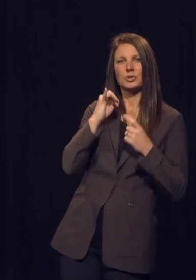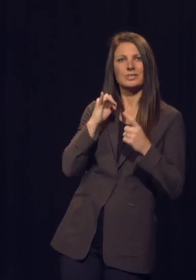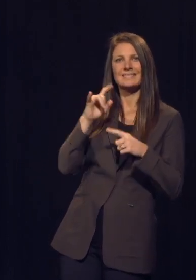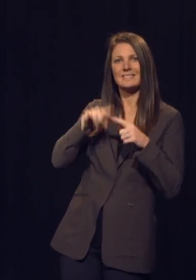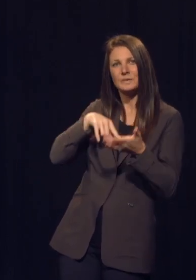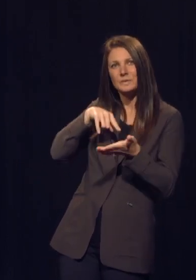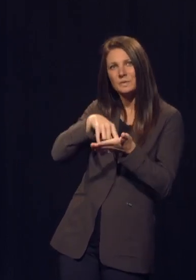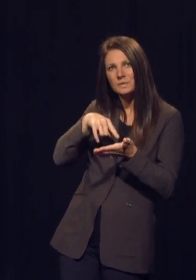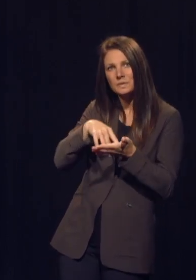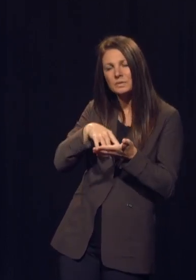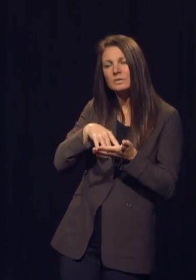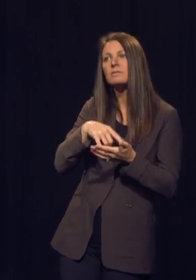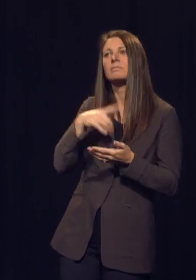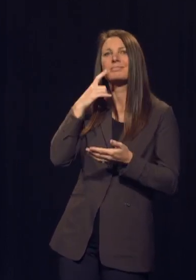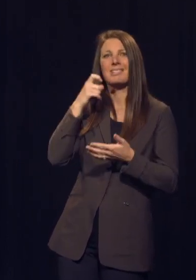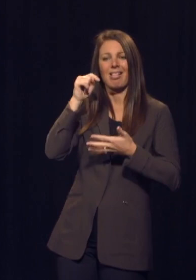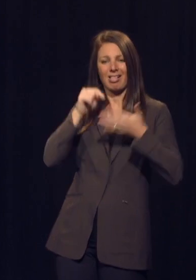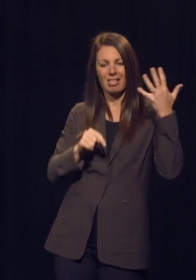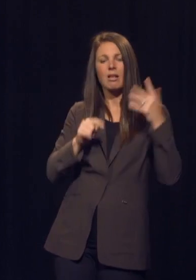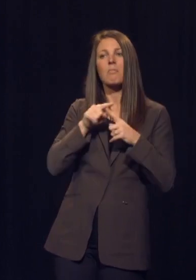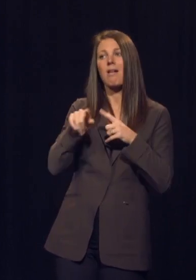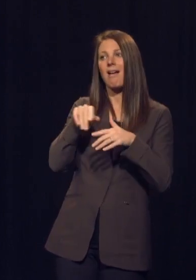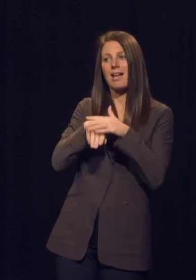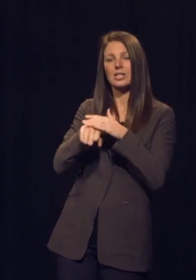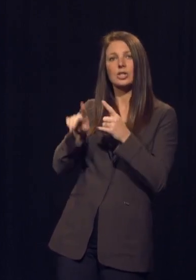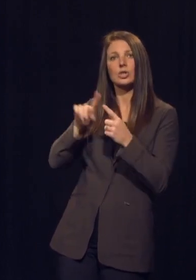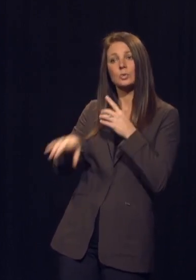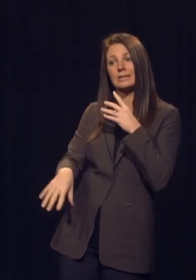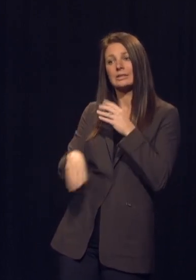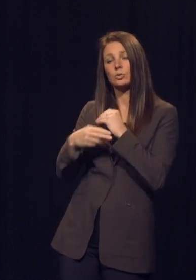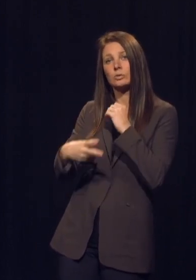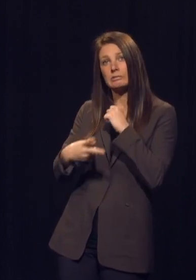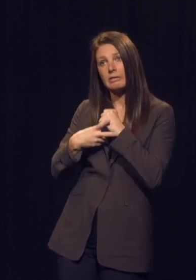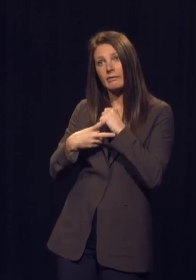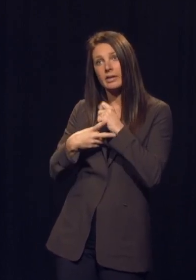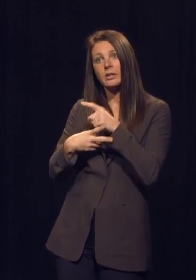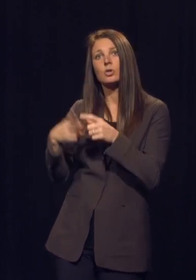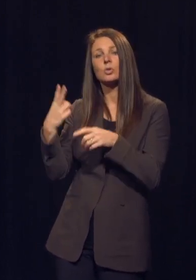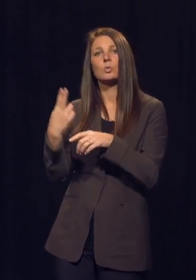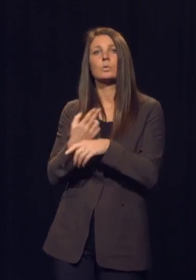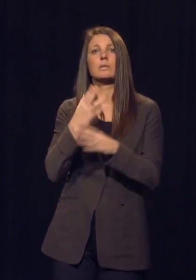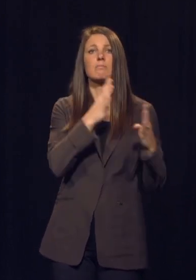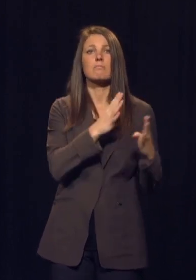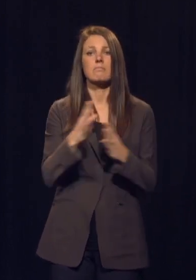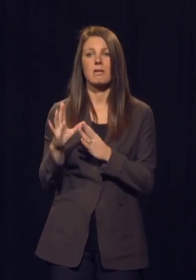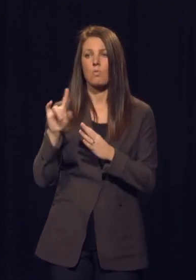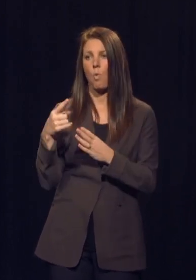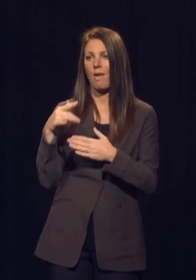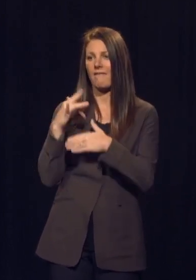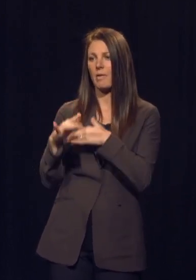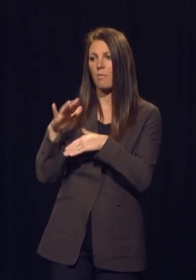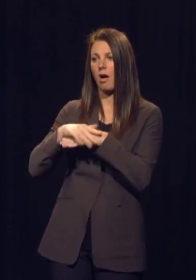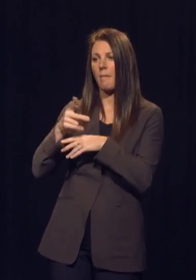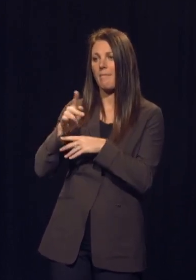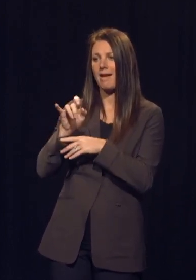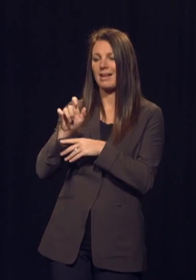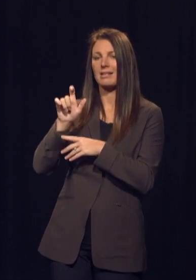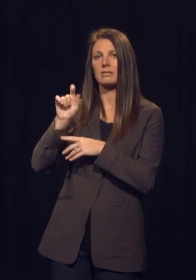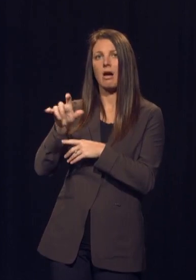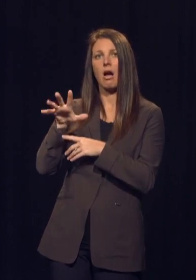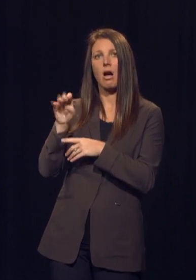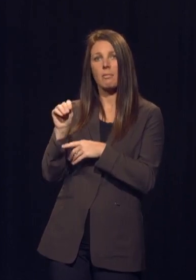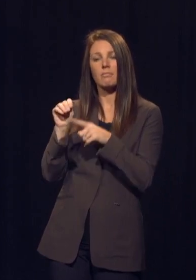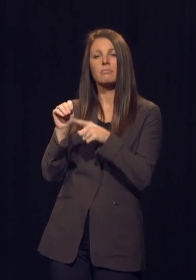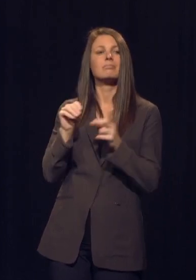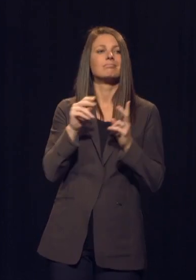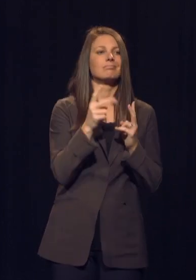monthly expenses. With access to additional savings through plans only available on Pennie.com, they